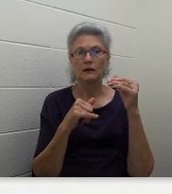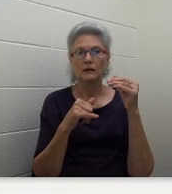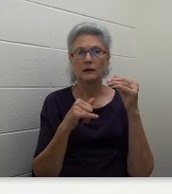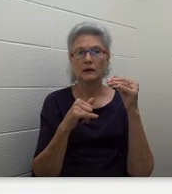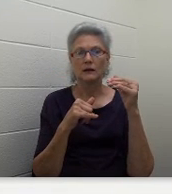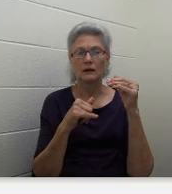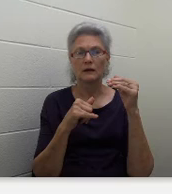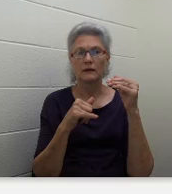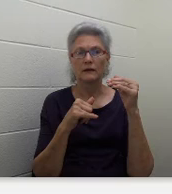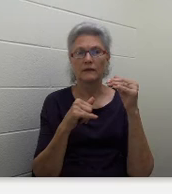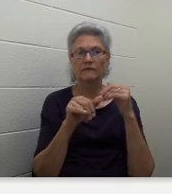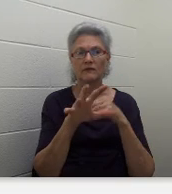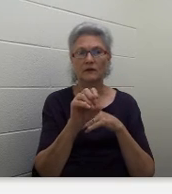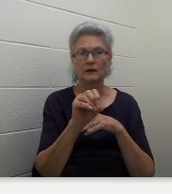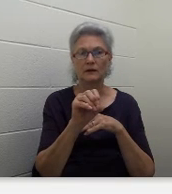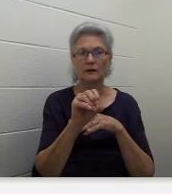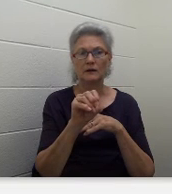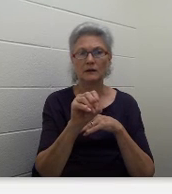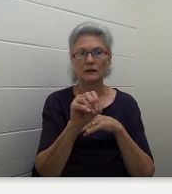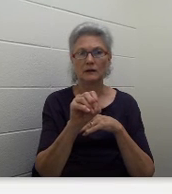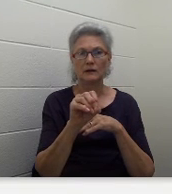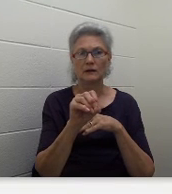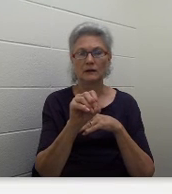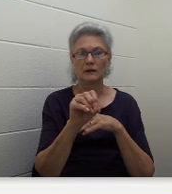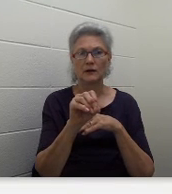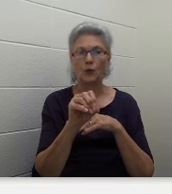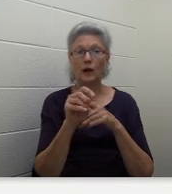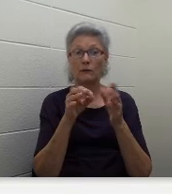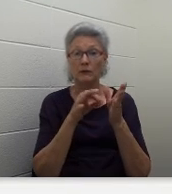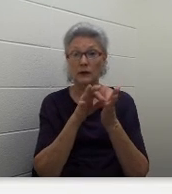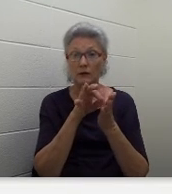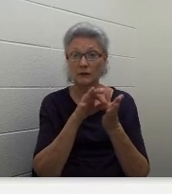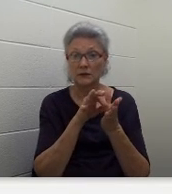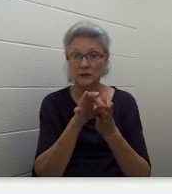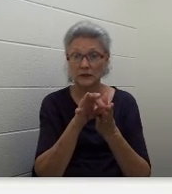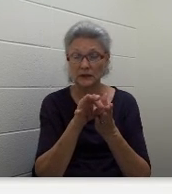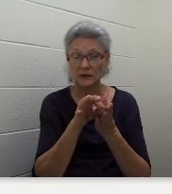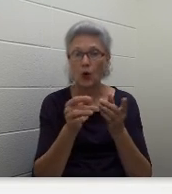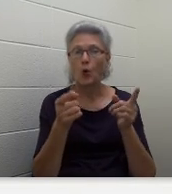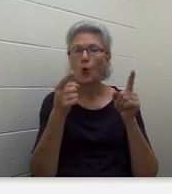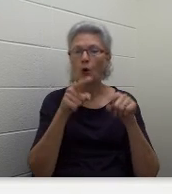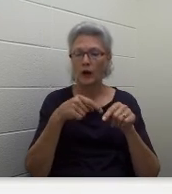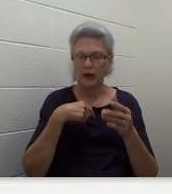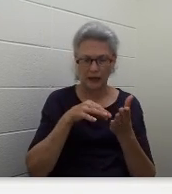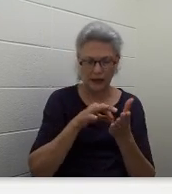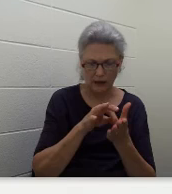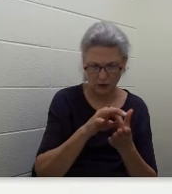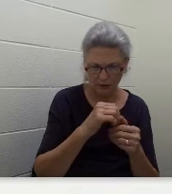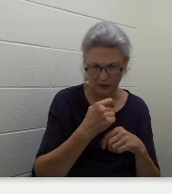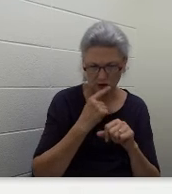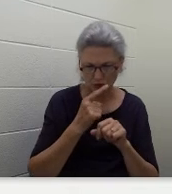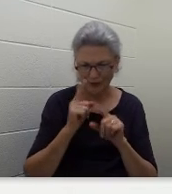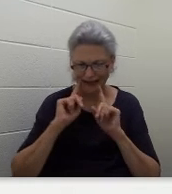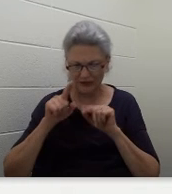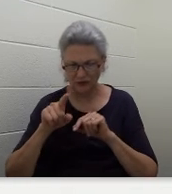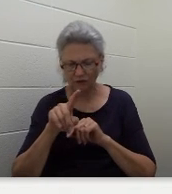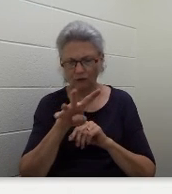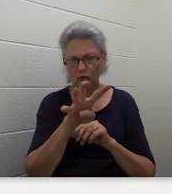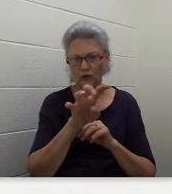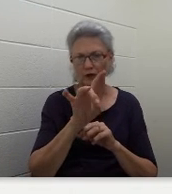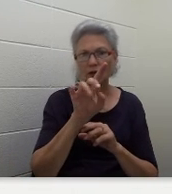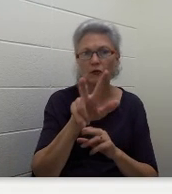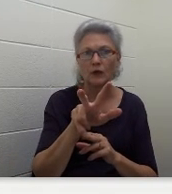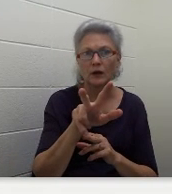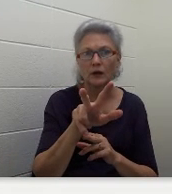83 is greater than 50. So when I'm counting, I need to make sure that my answer